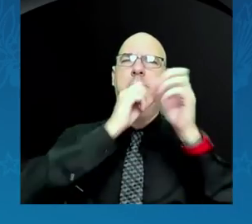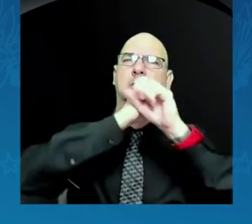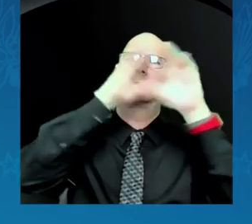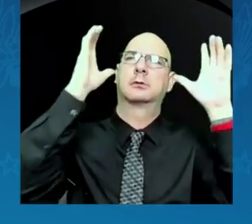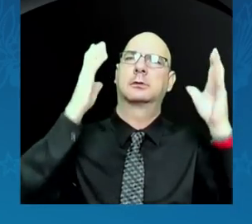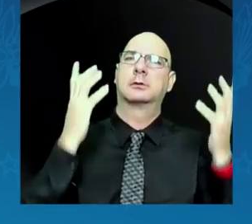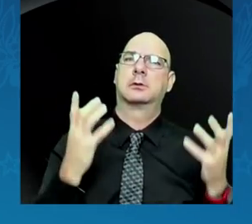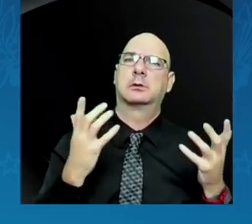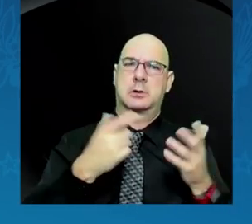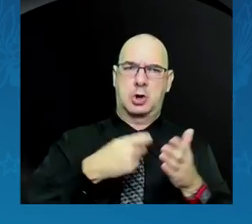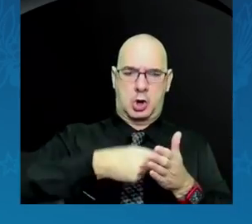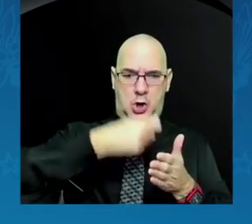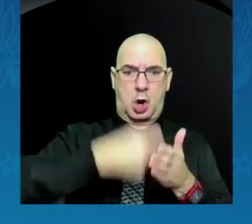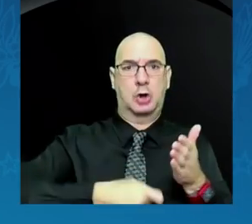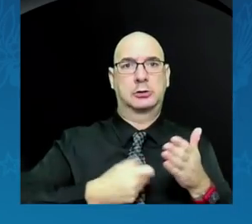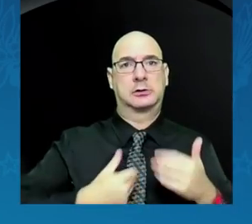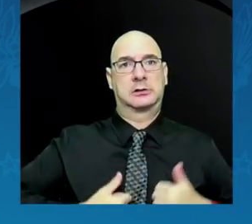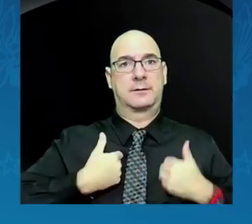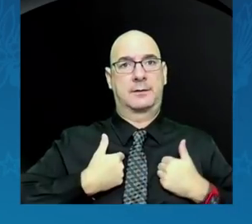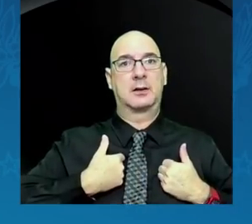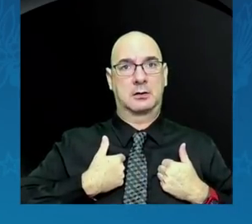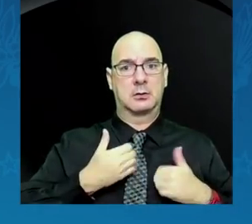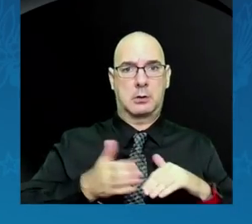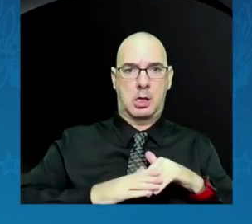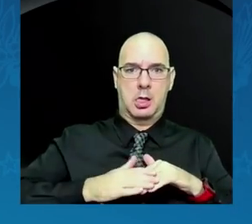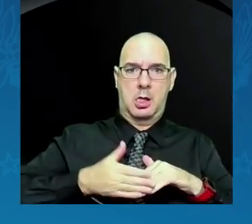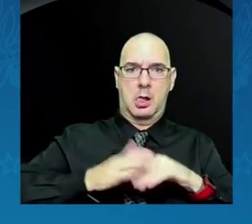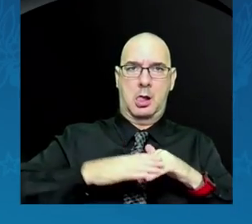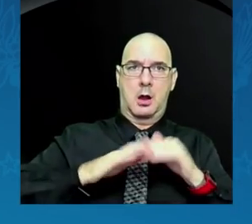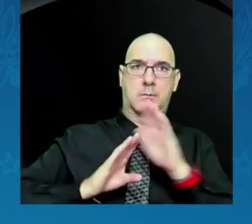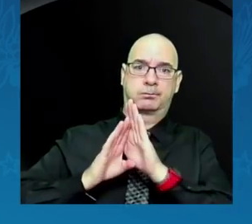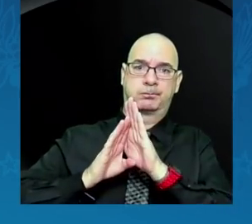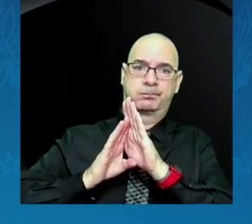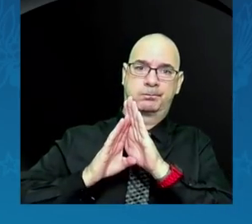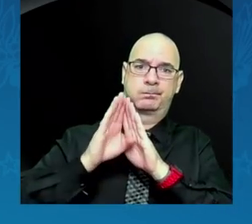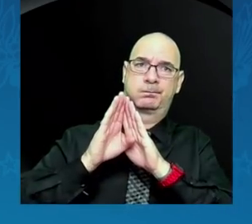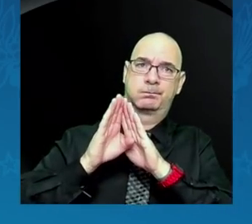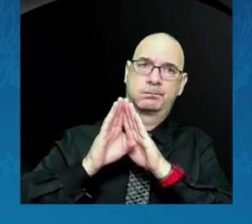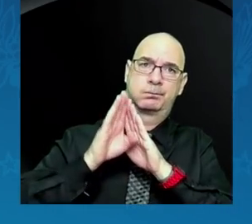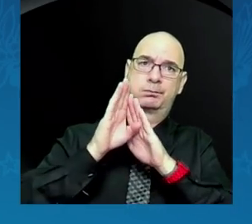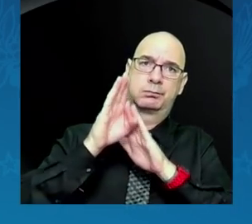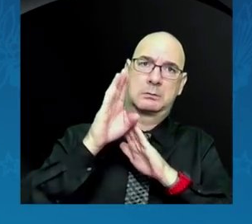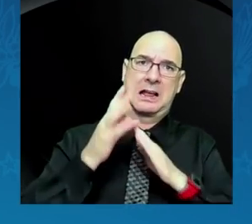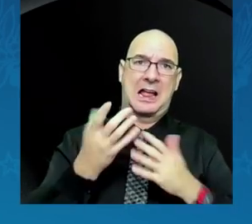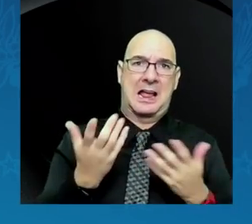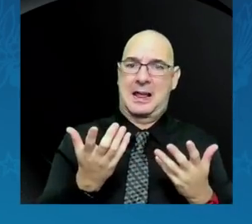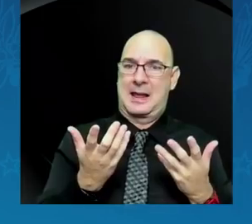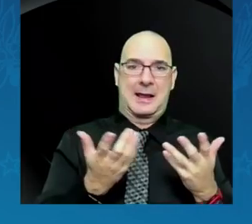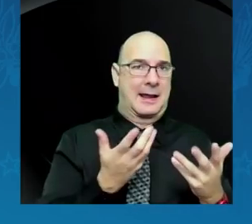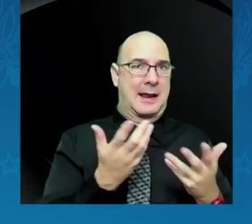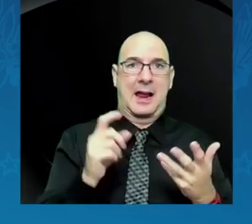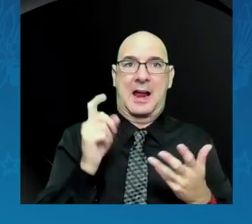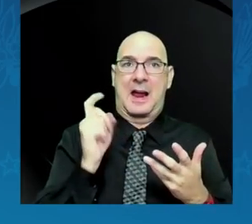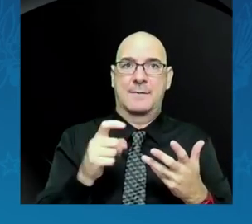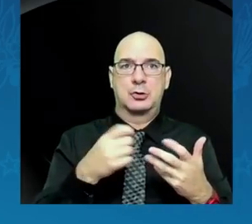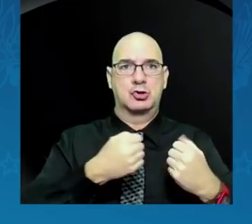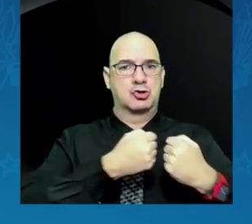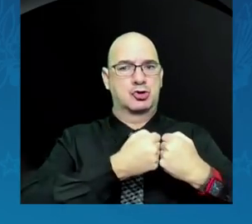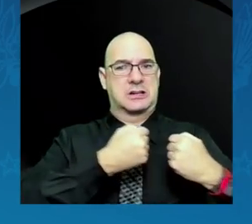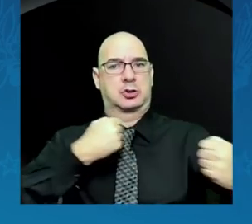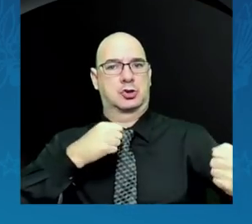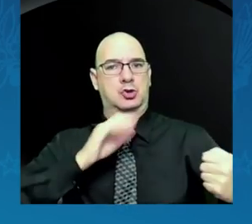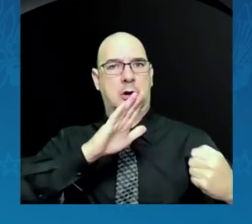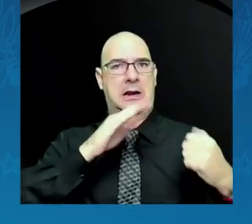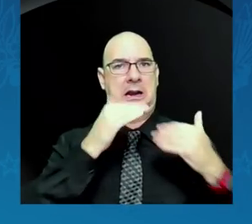going up. That's about having to stress and stretch limited resources. That's about a source